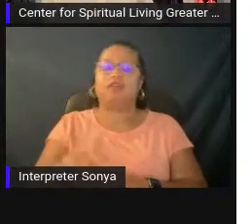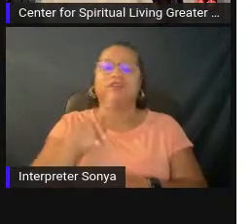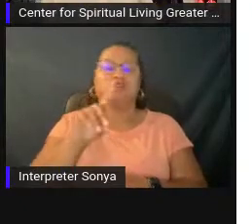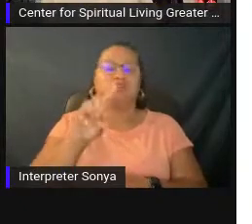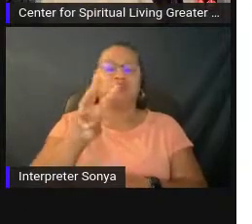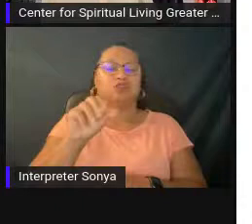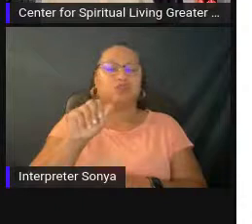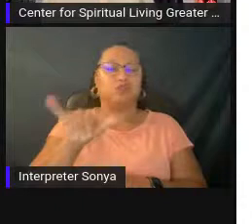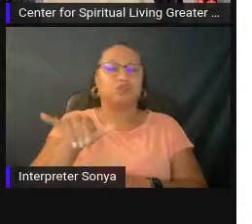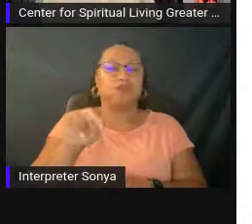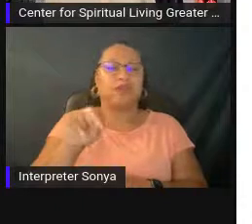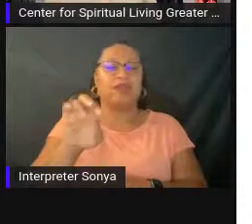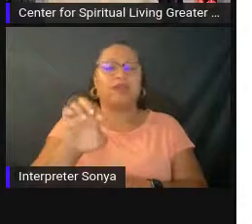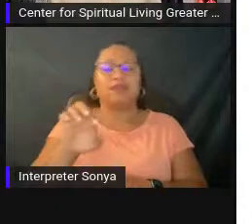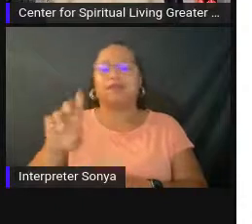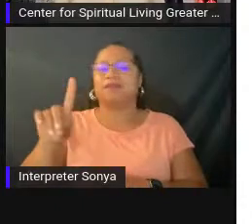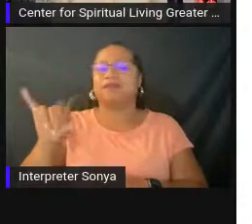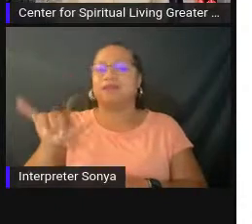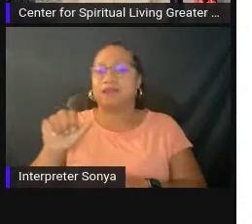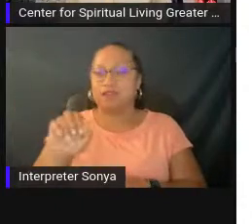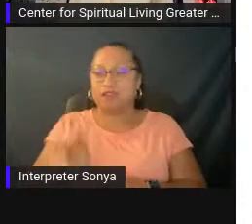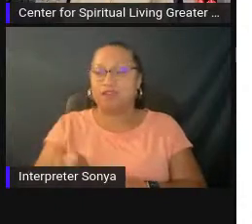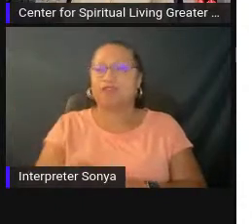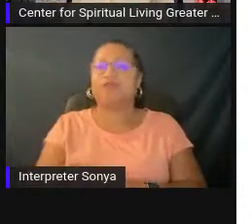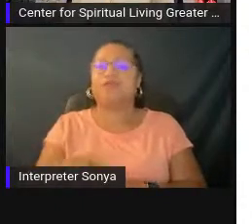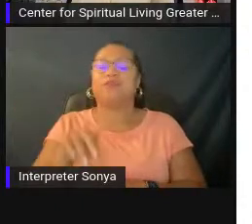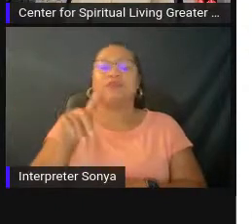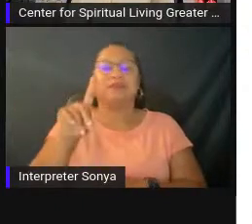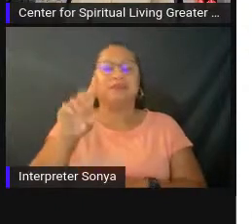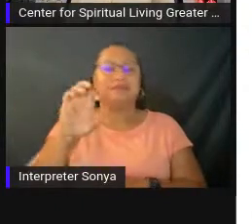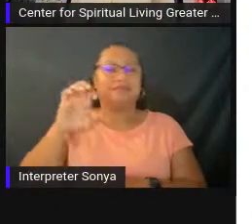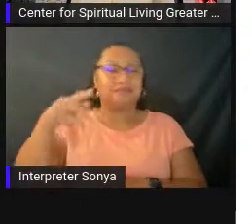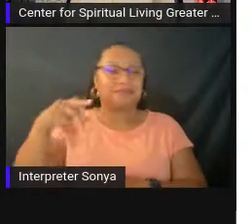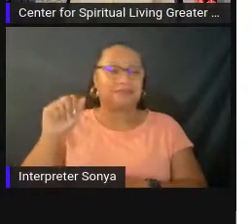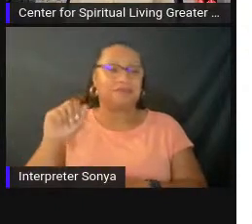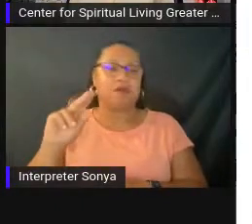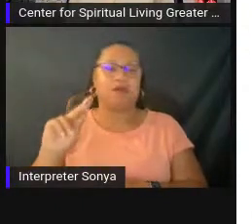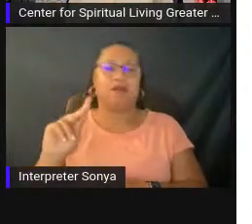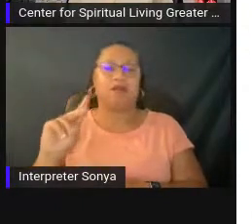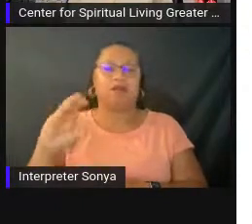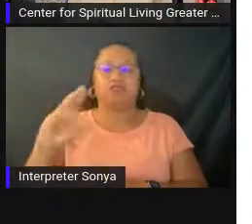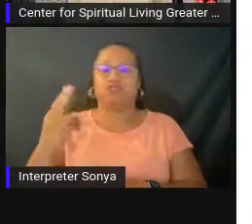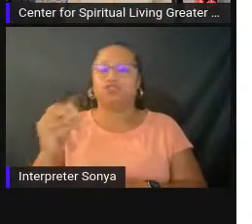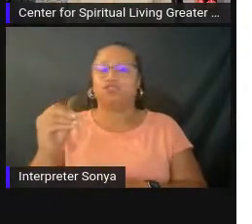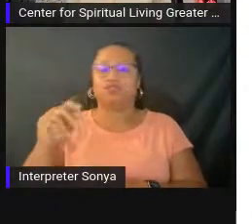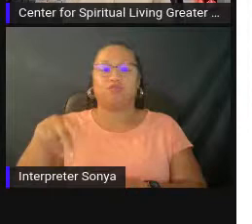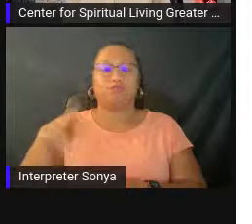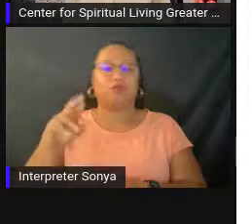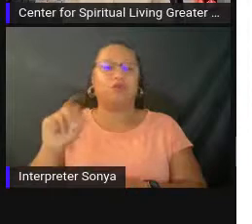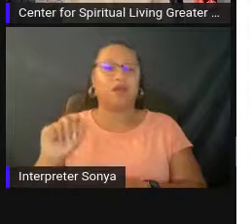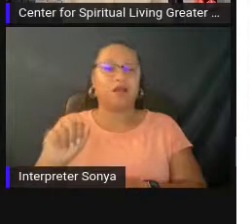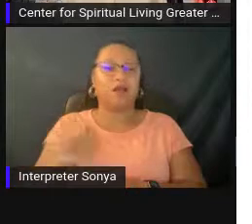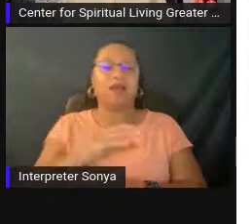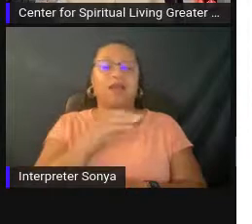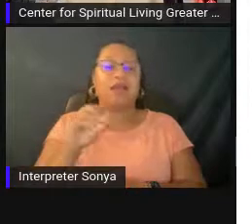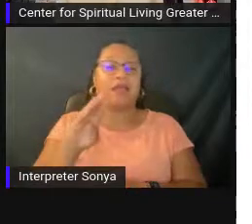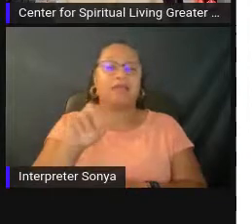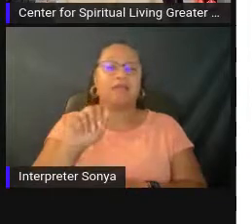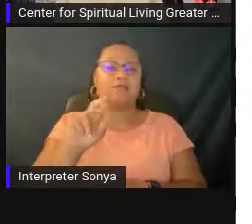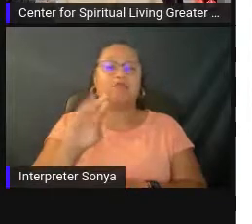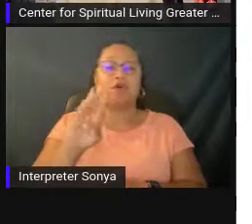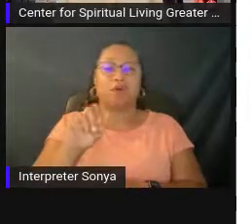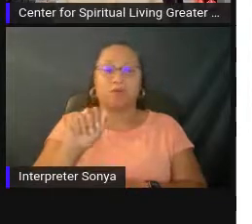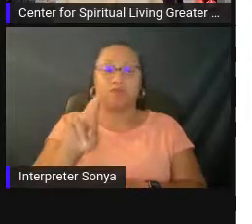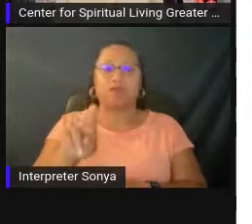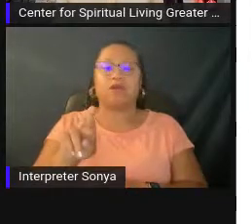Victor Hansen, Deepak Chopra, and Barbara Marx Hubbard.